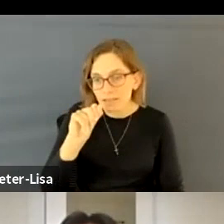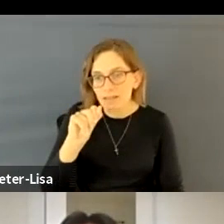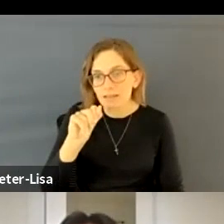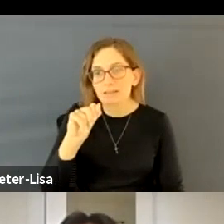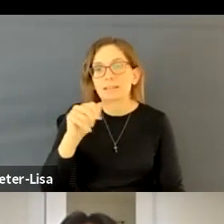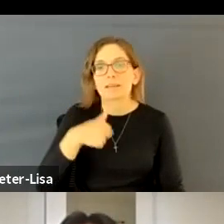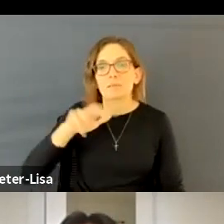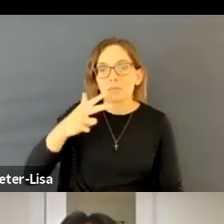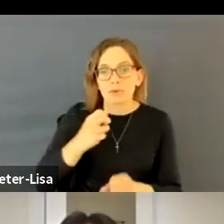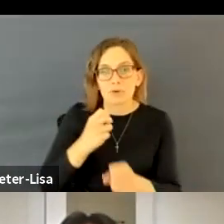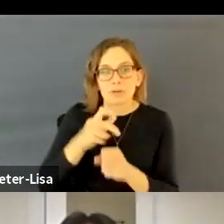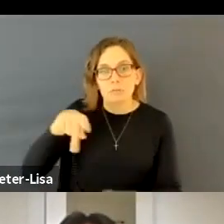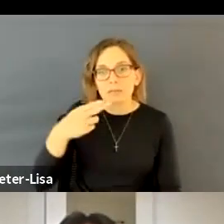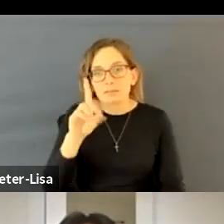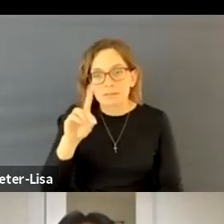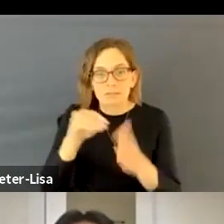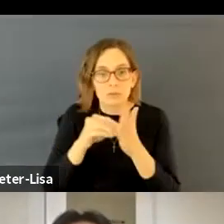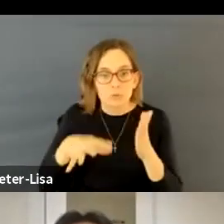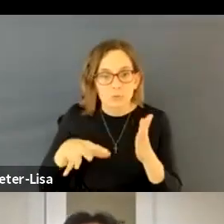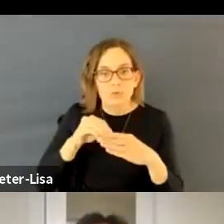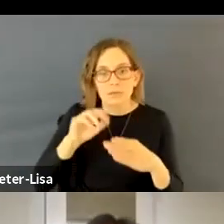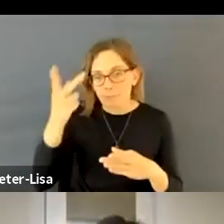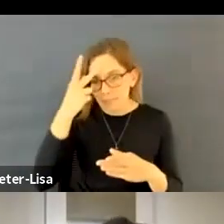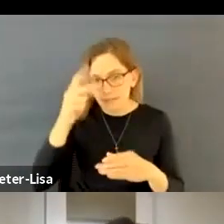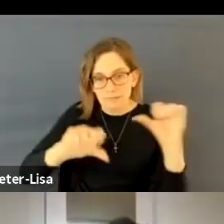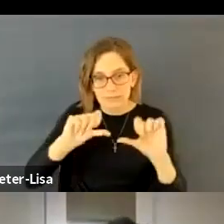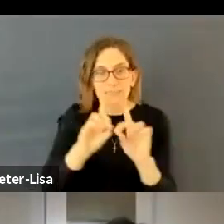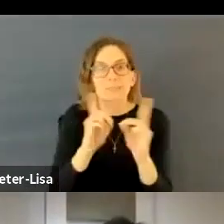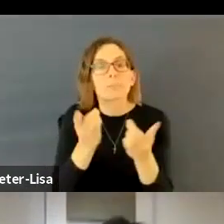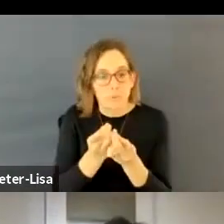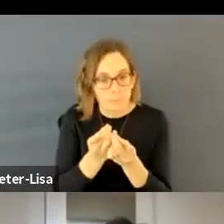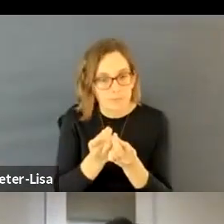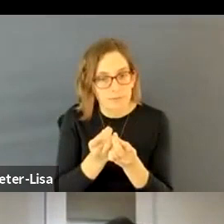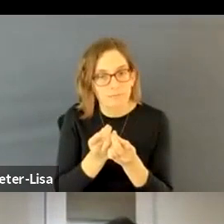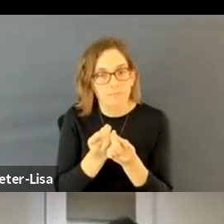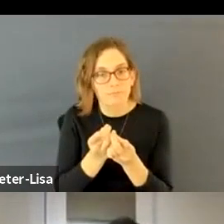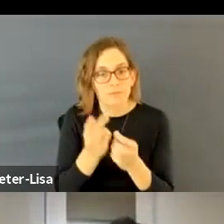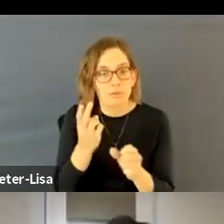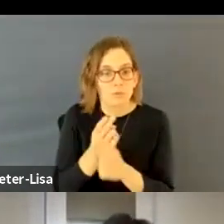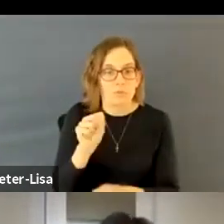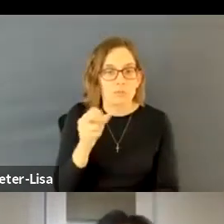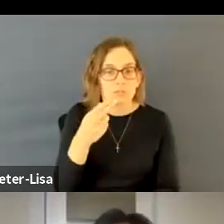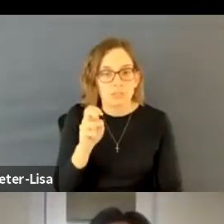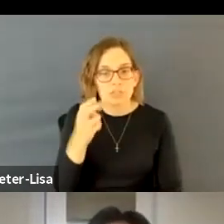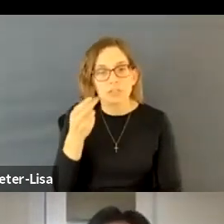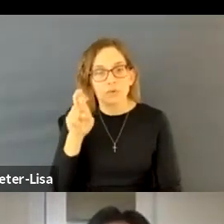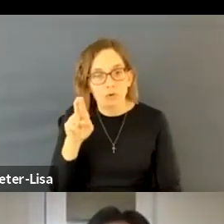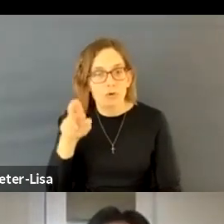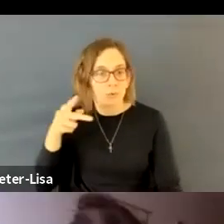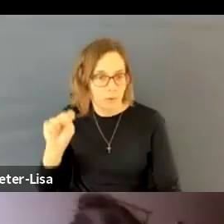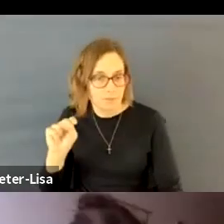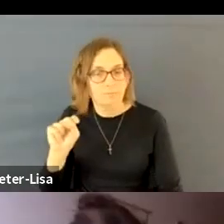I am a third year PhD student in the political science department. I use she, her, and hers. And